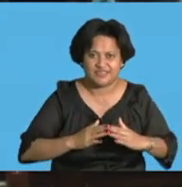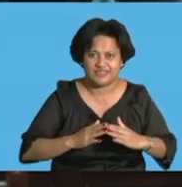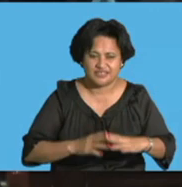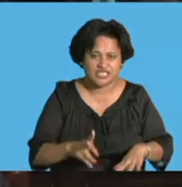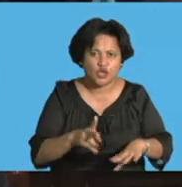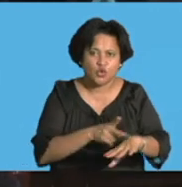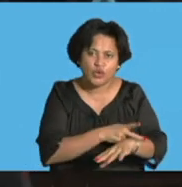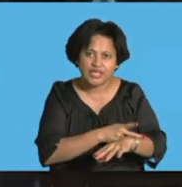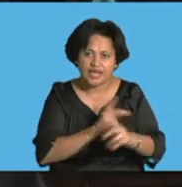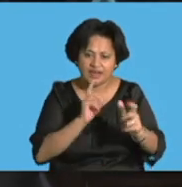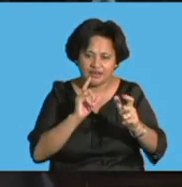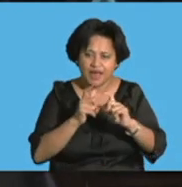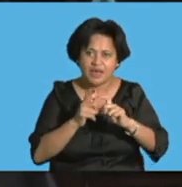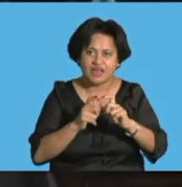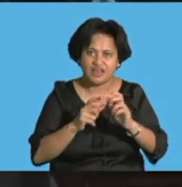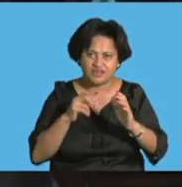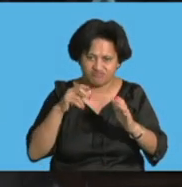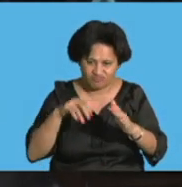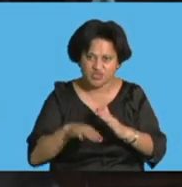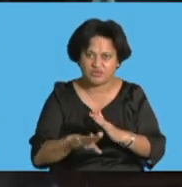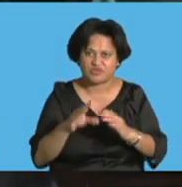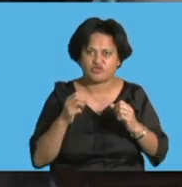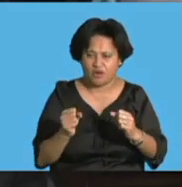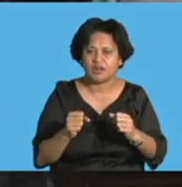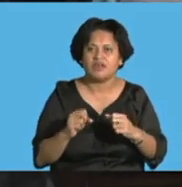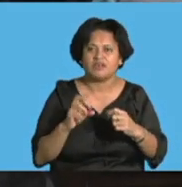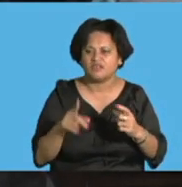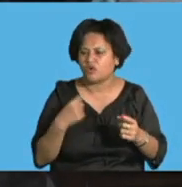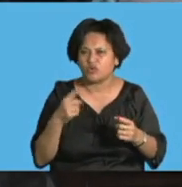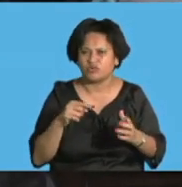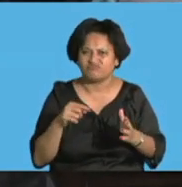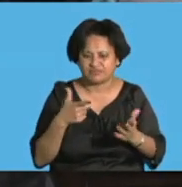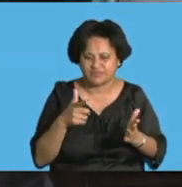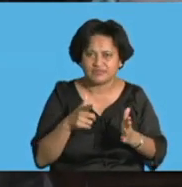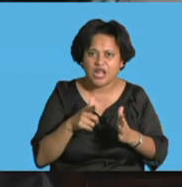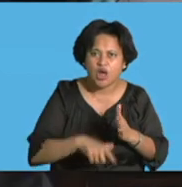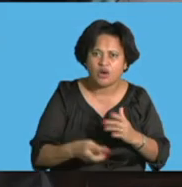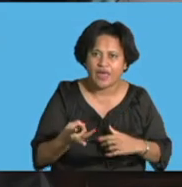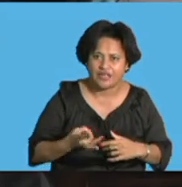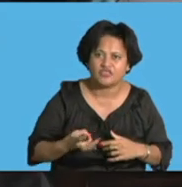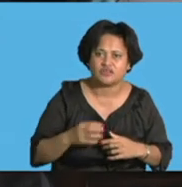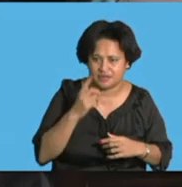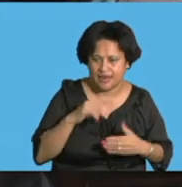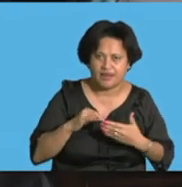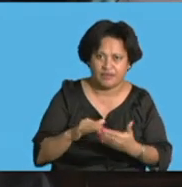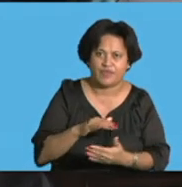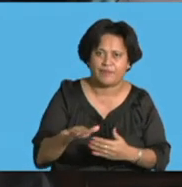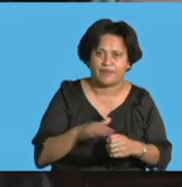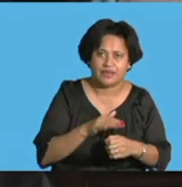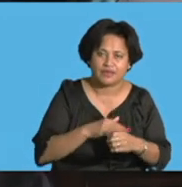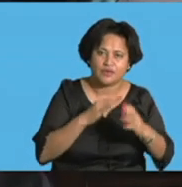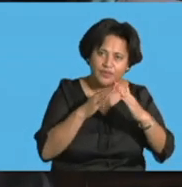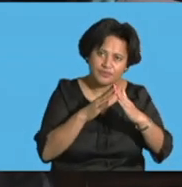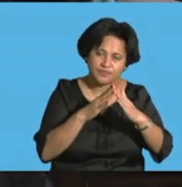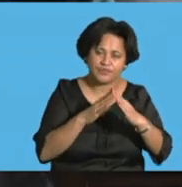climate resilient housing units for low middle income households in Fiji with private sector participation. The